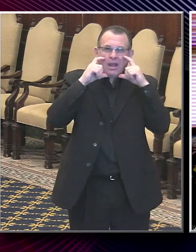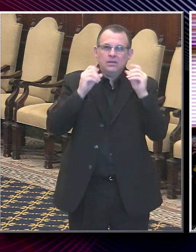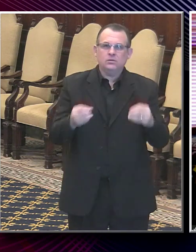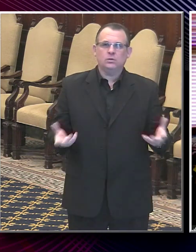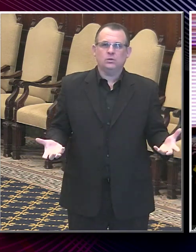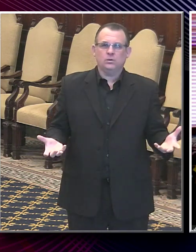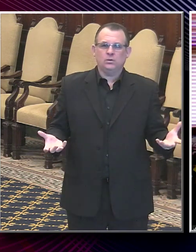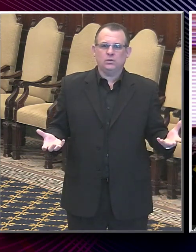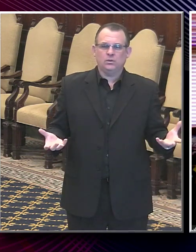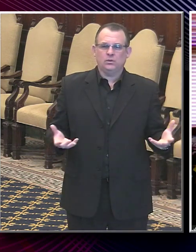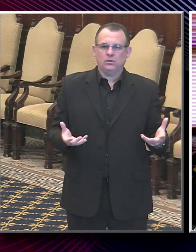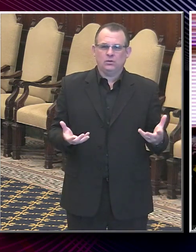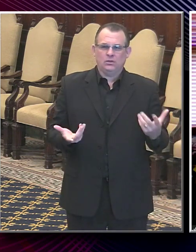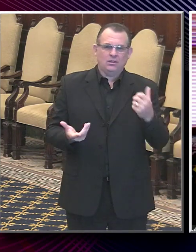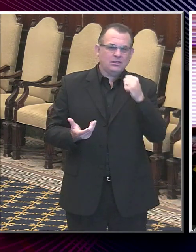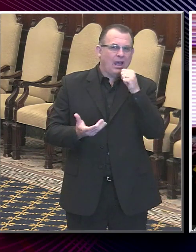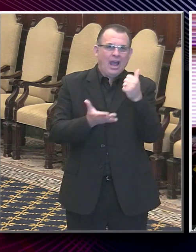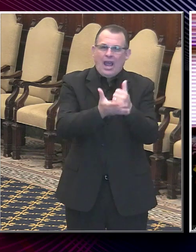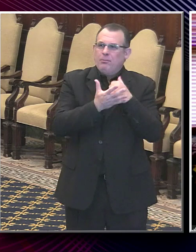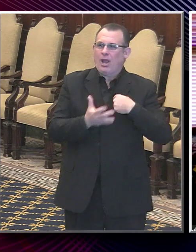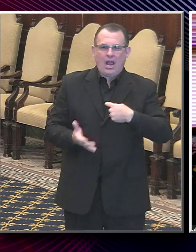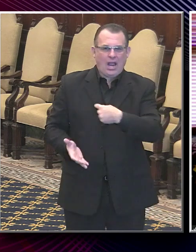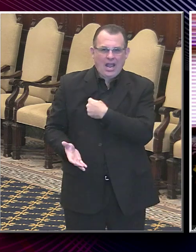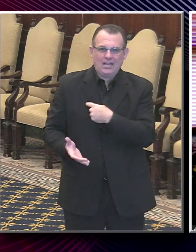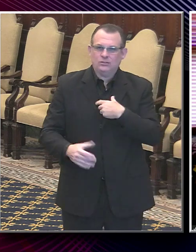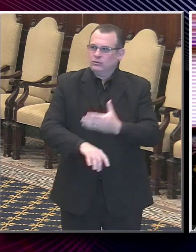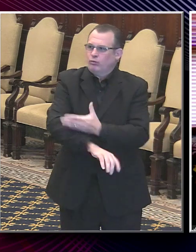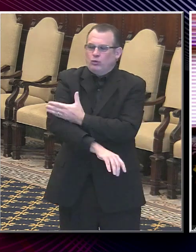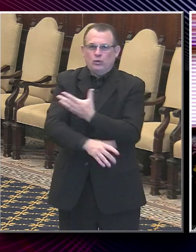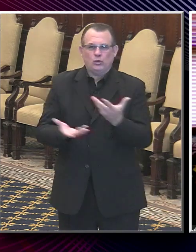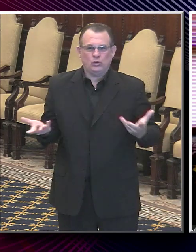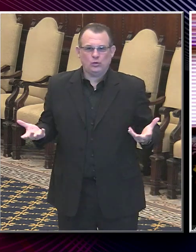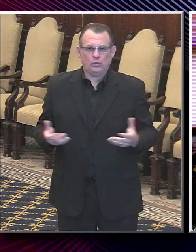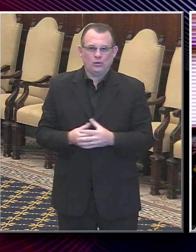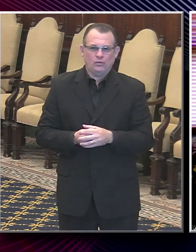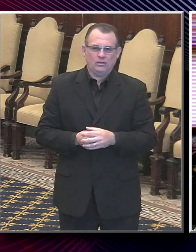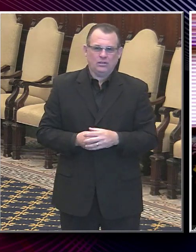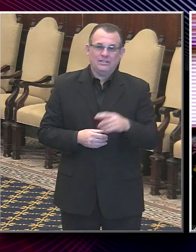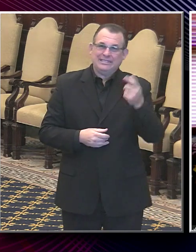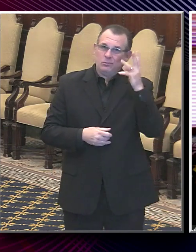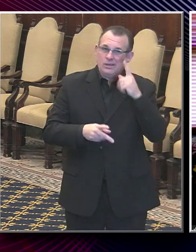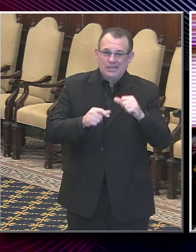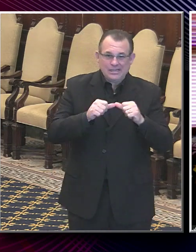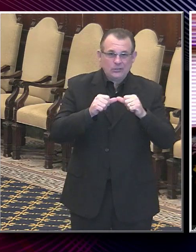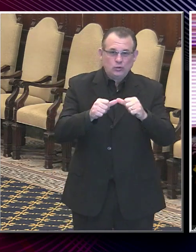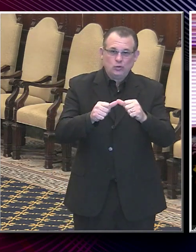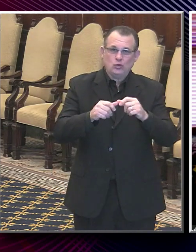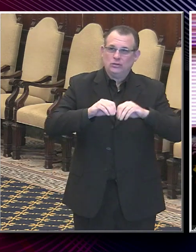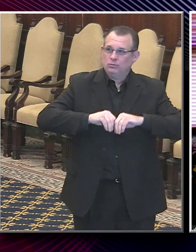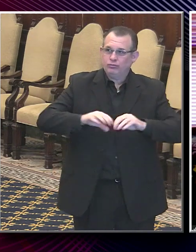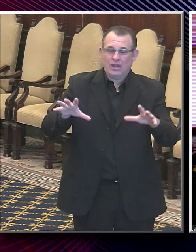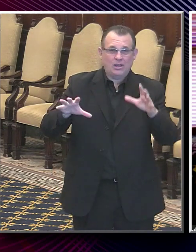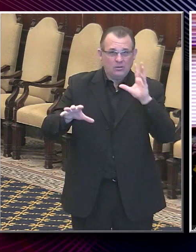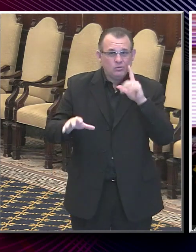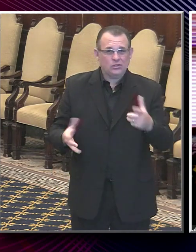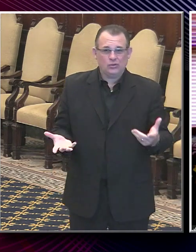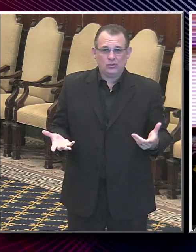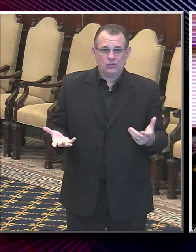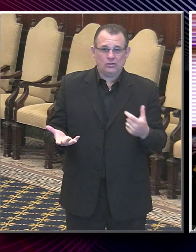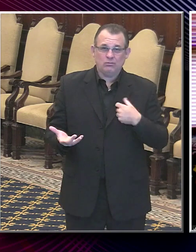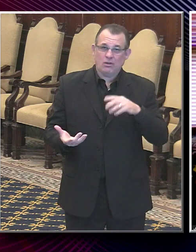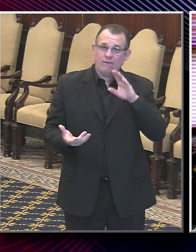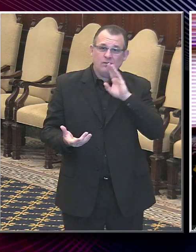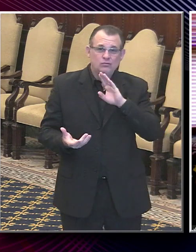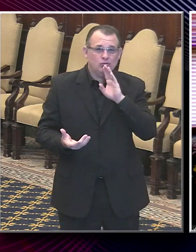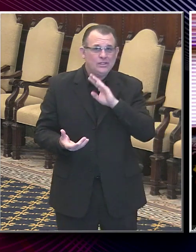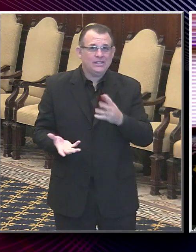of us getting where we need to be or want to be in a timely manner gets continually diminished. And it's frustrating. And I